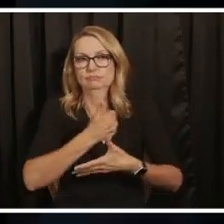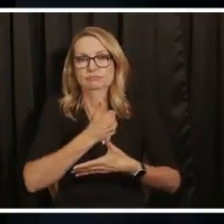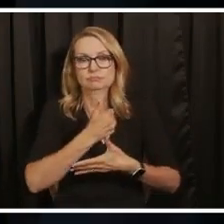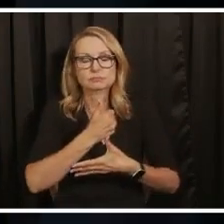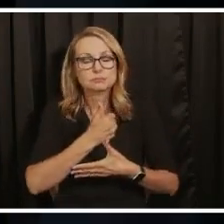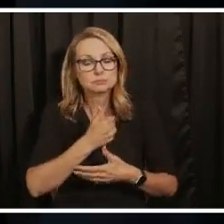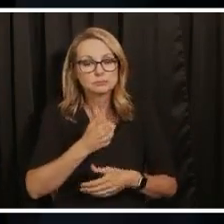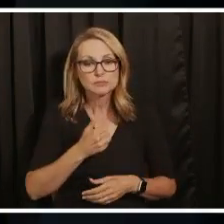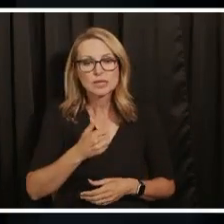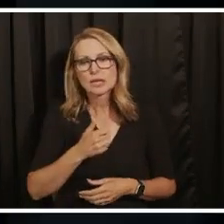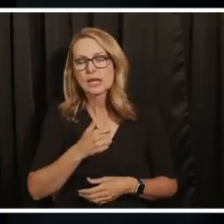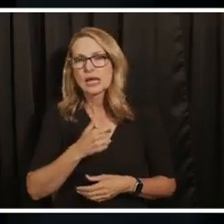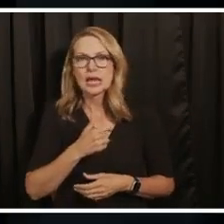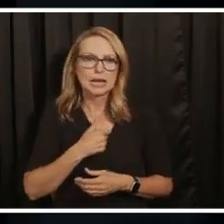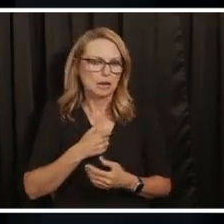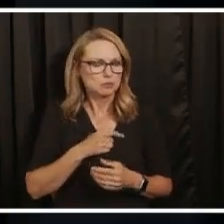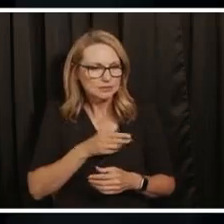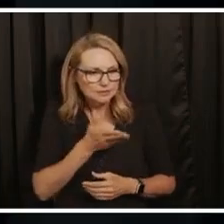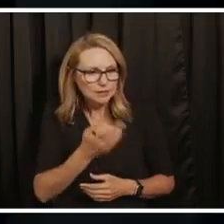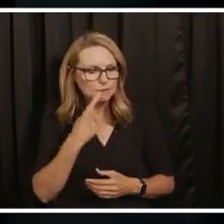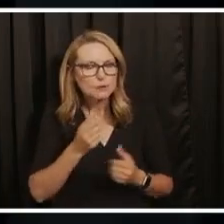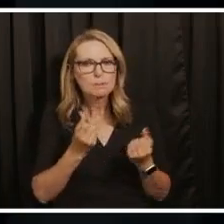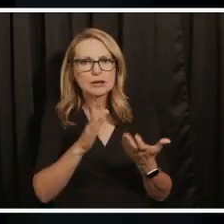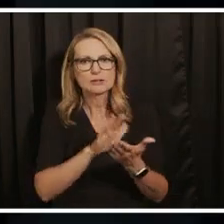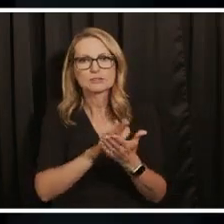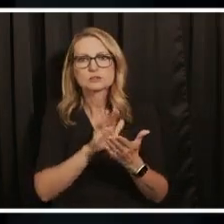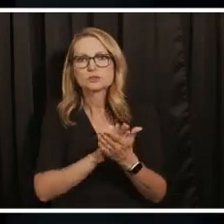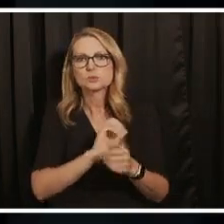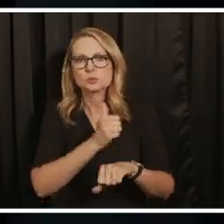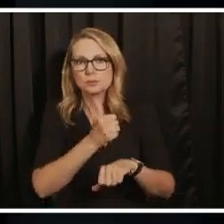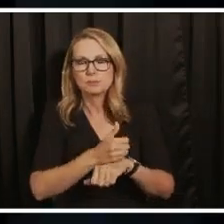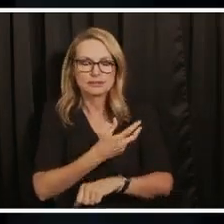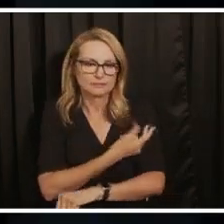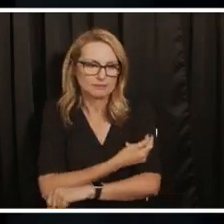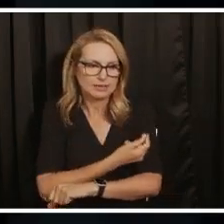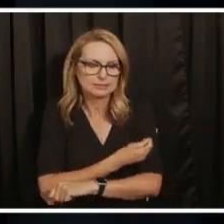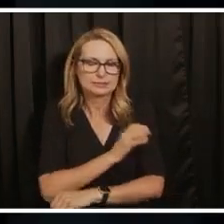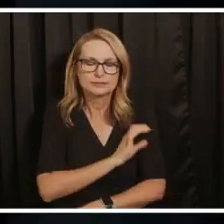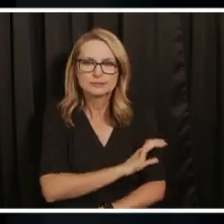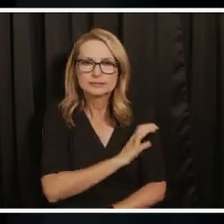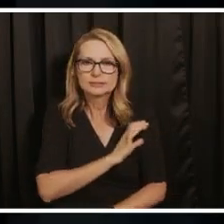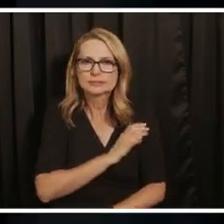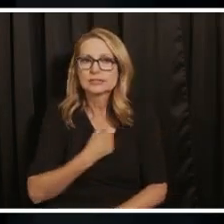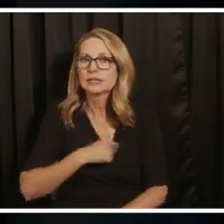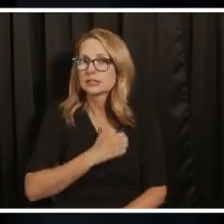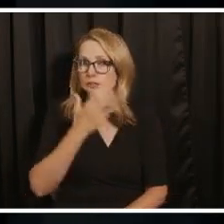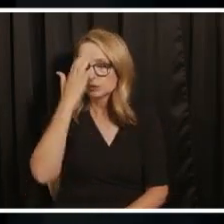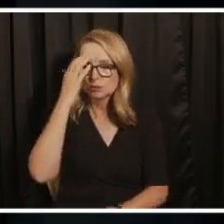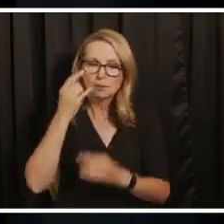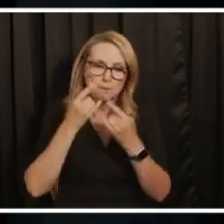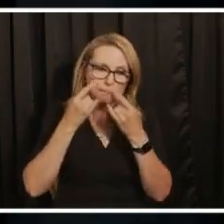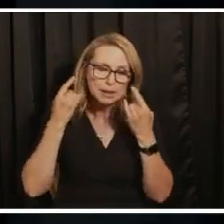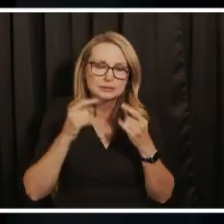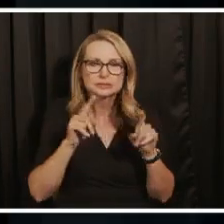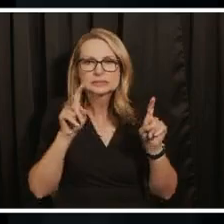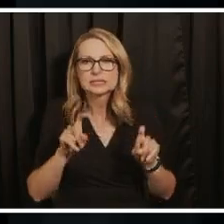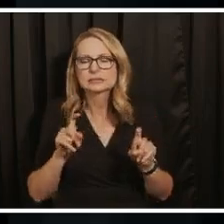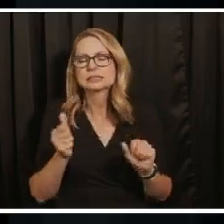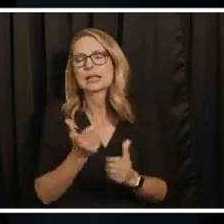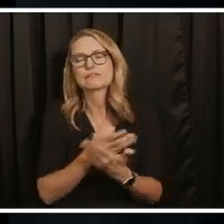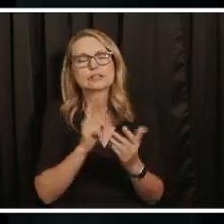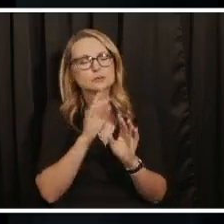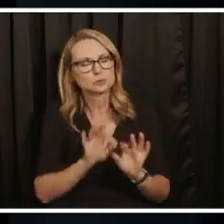of our school-based vaccine clinics. We know that vaccines, masking, testing, symptom screening, all of these layered protections are very, very